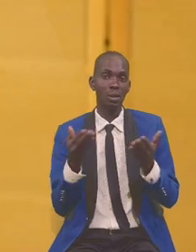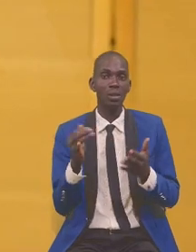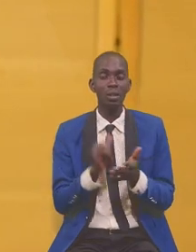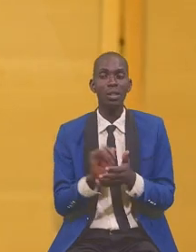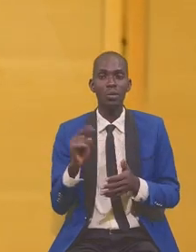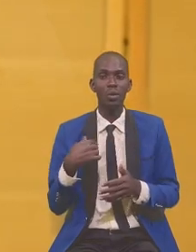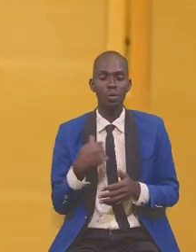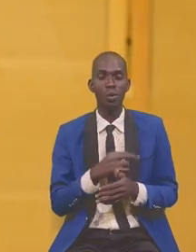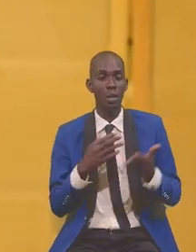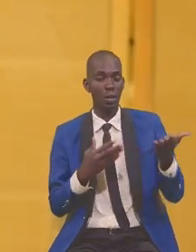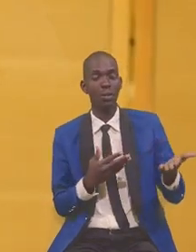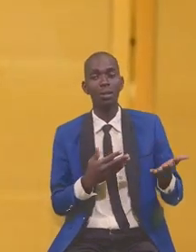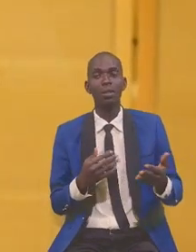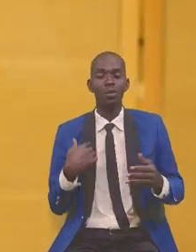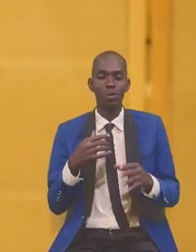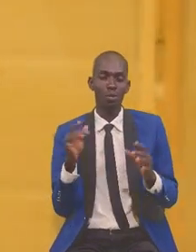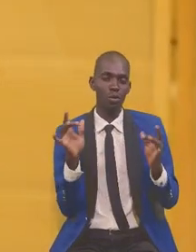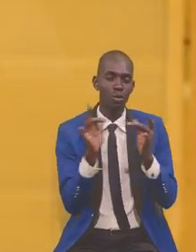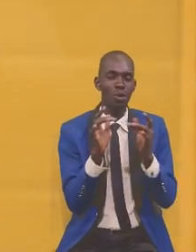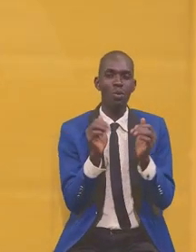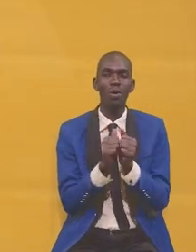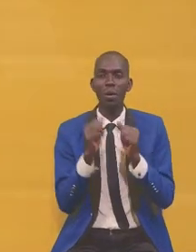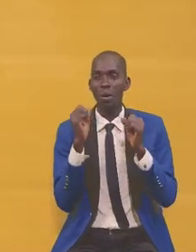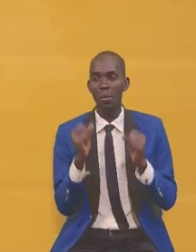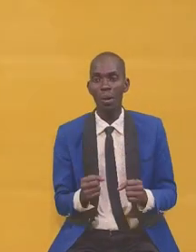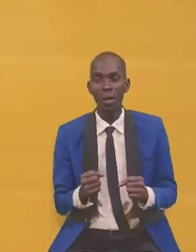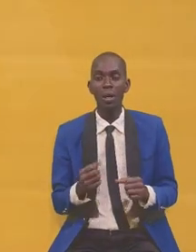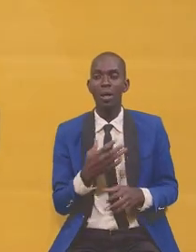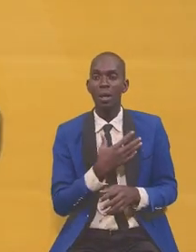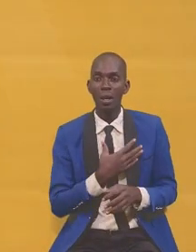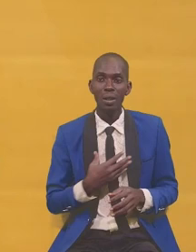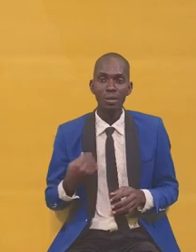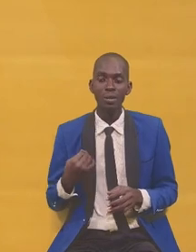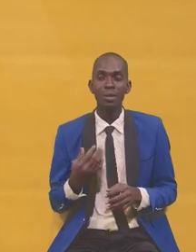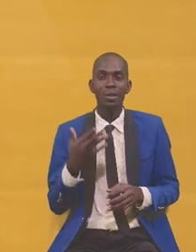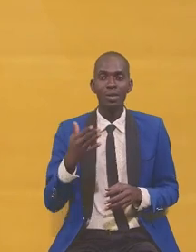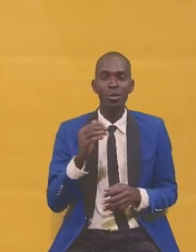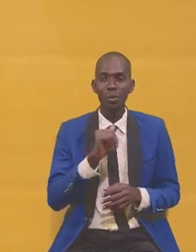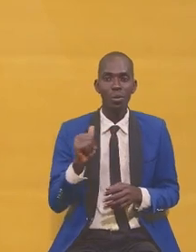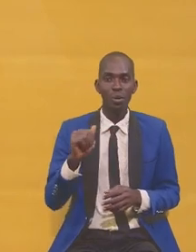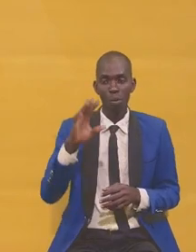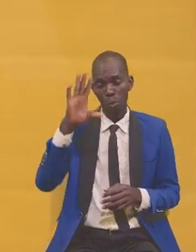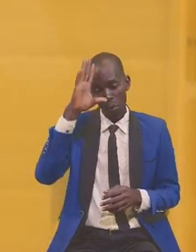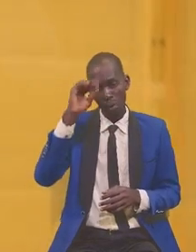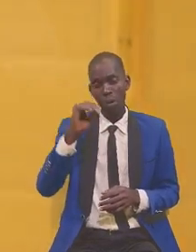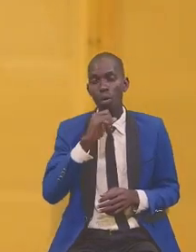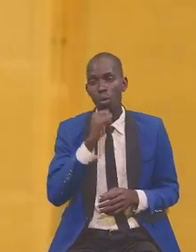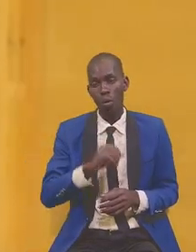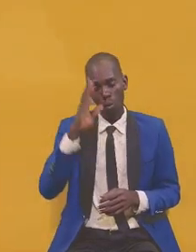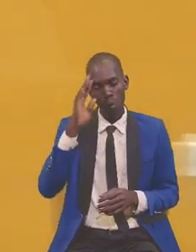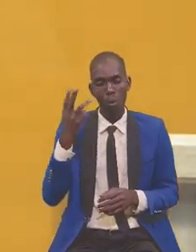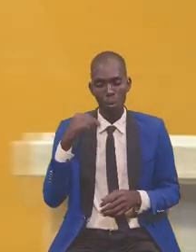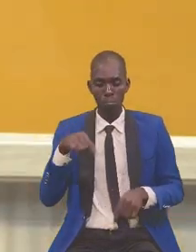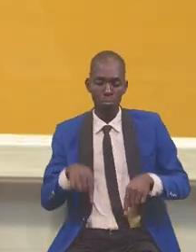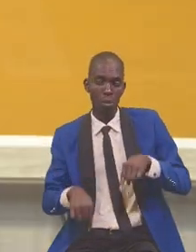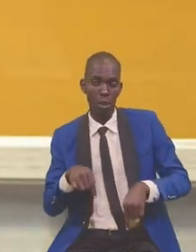connect with power. And there was this papa, an old man, he was paralyzed. And he